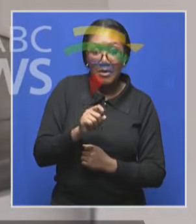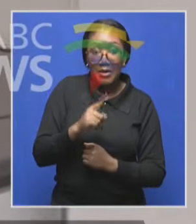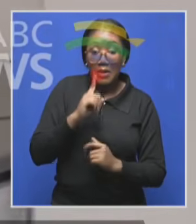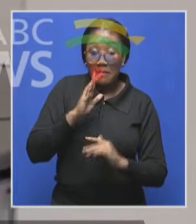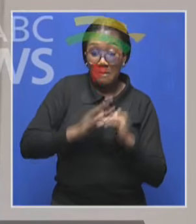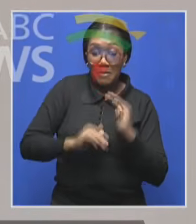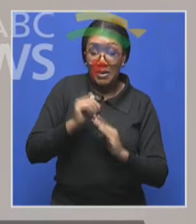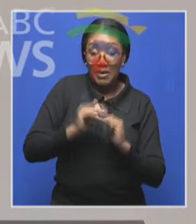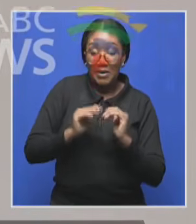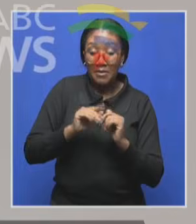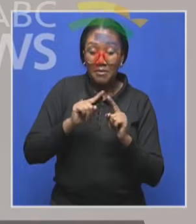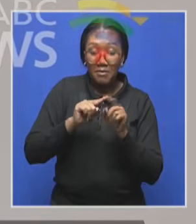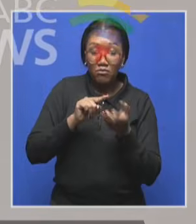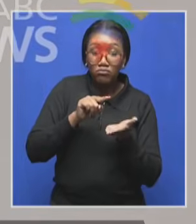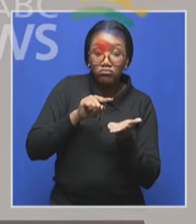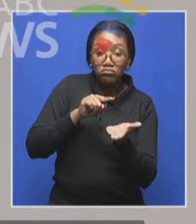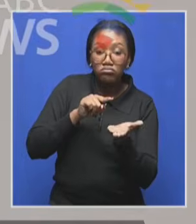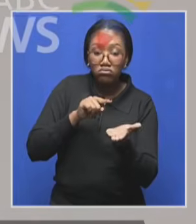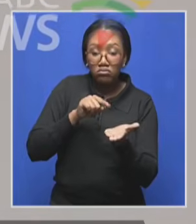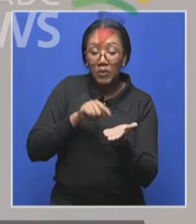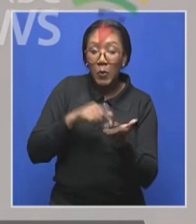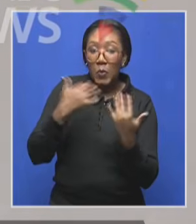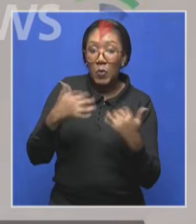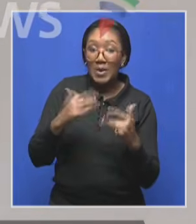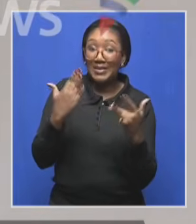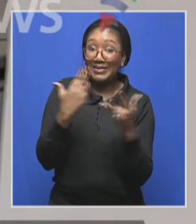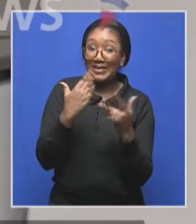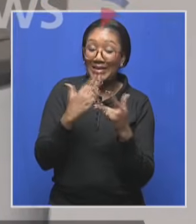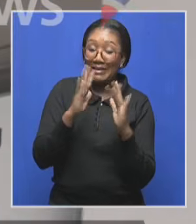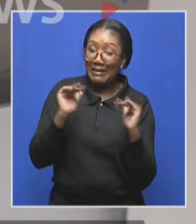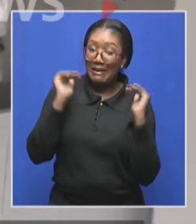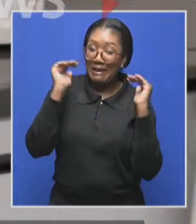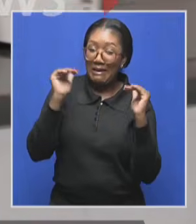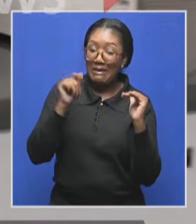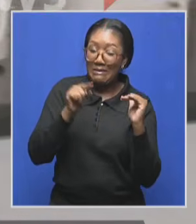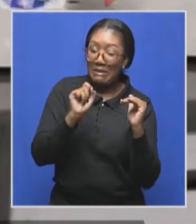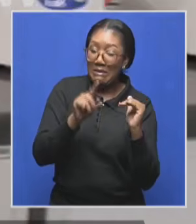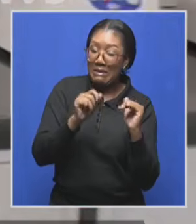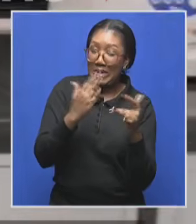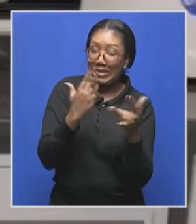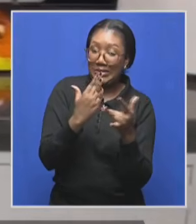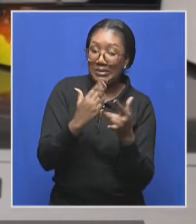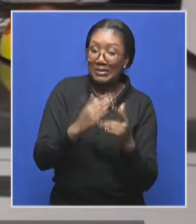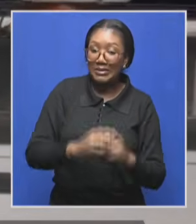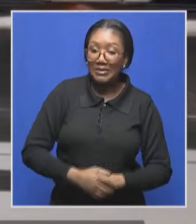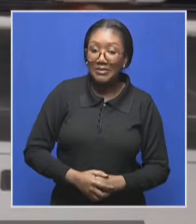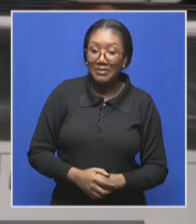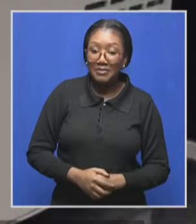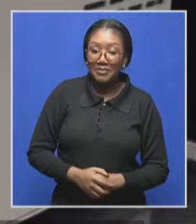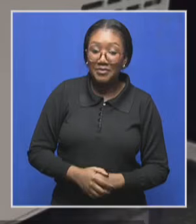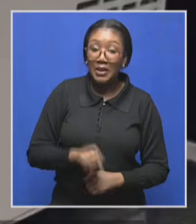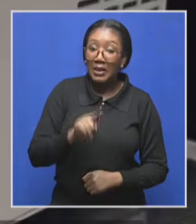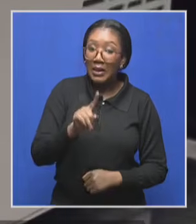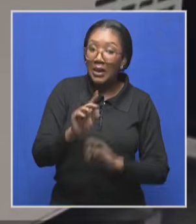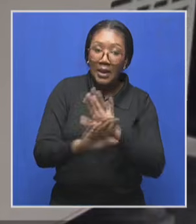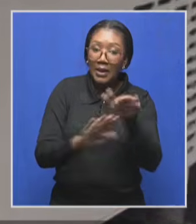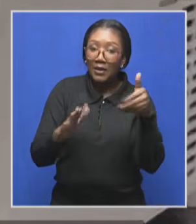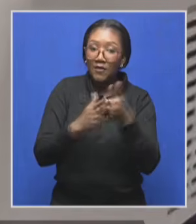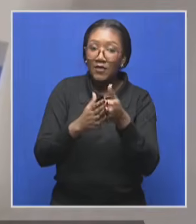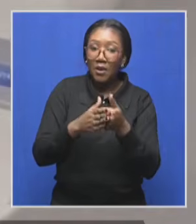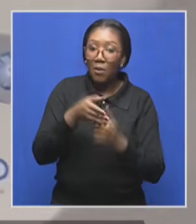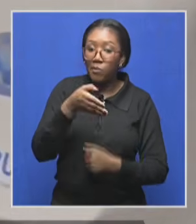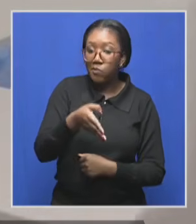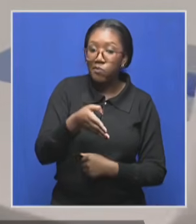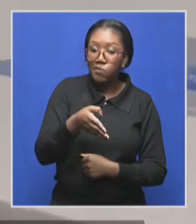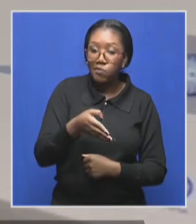built into the ceiling. So it's really high tech, this whole laboratory. It's a one-stop shop as well. If we just make our way